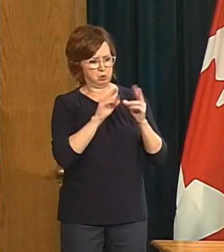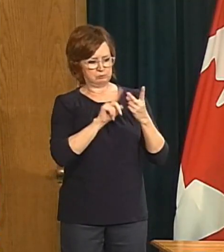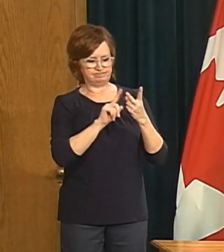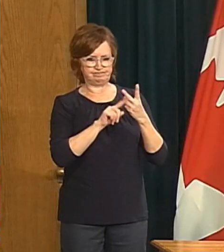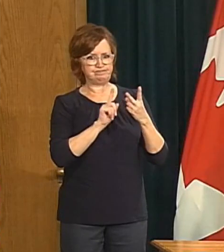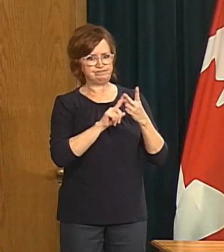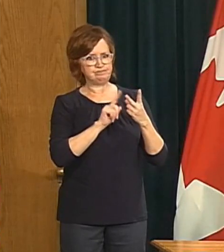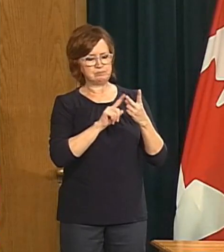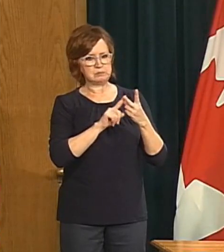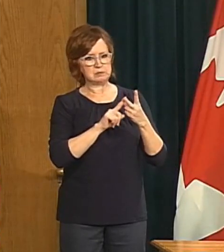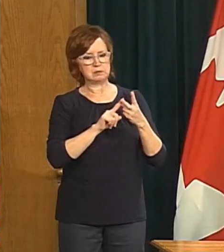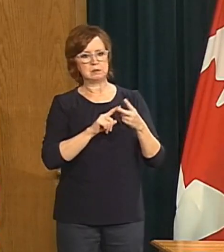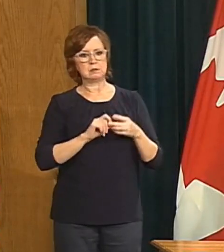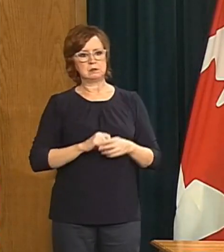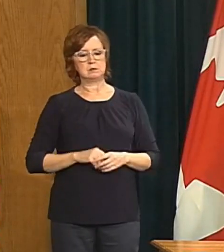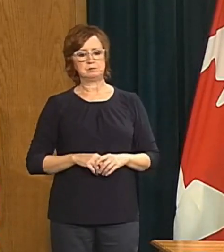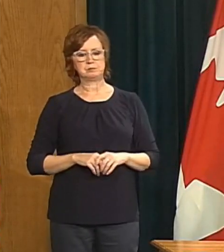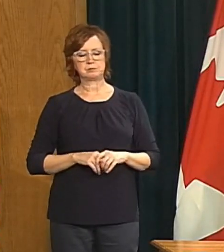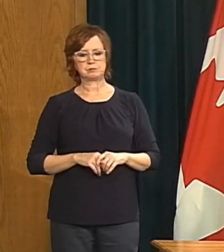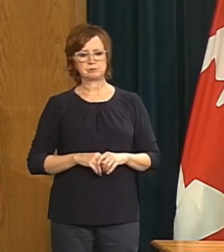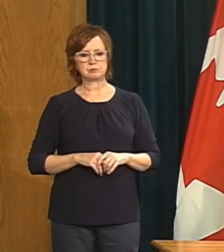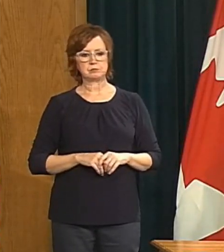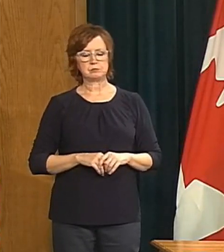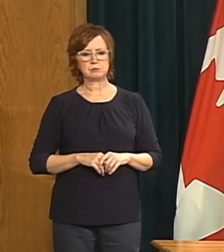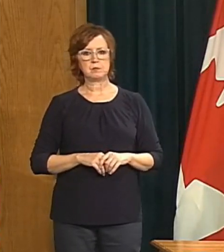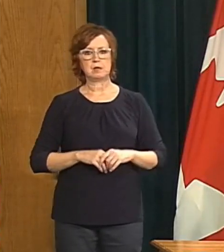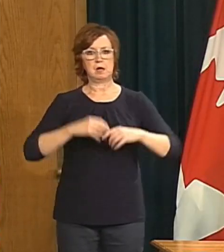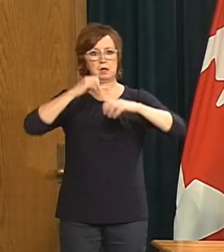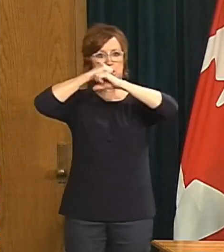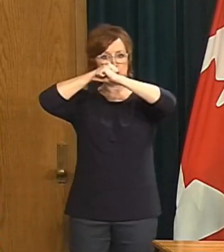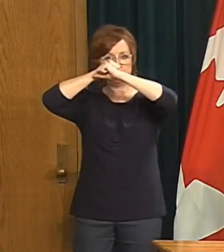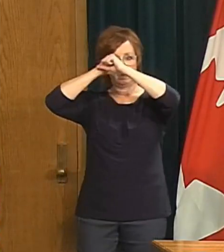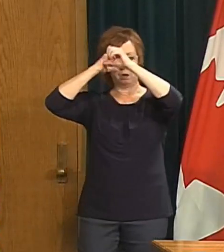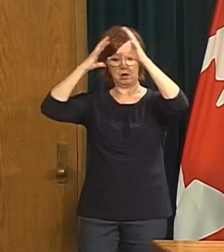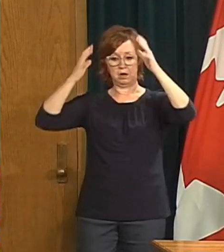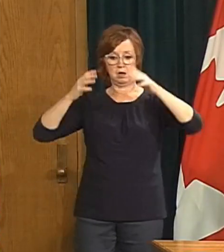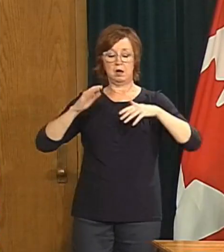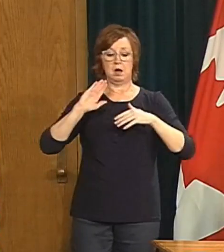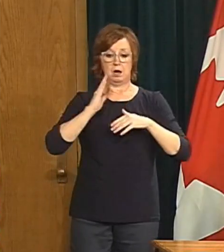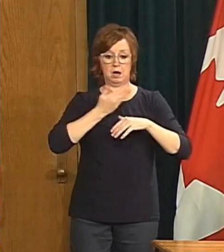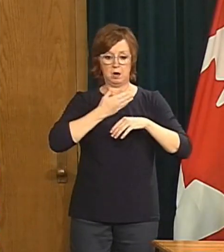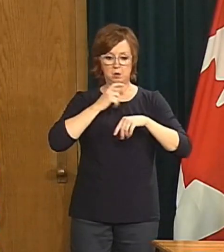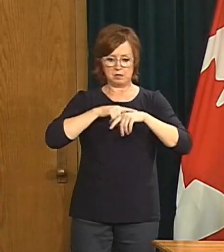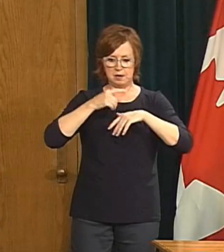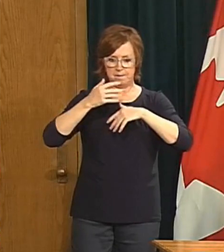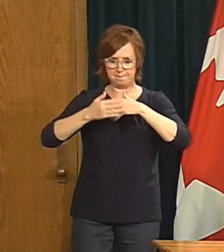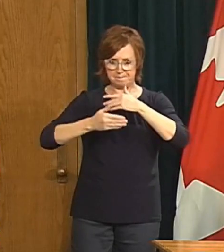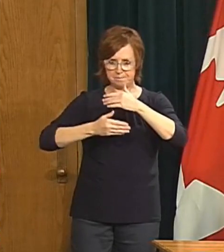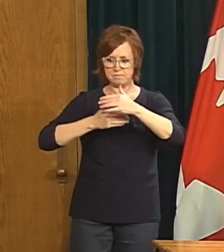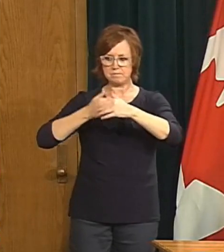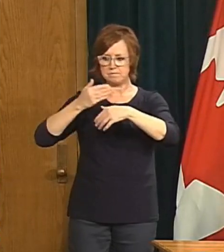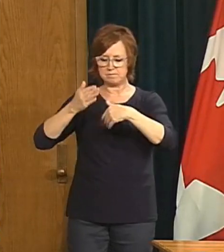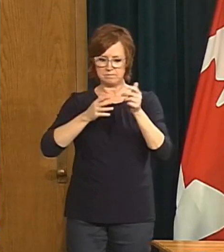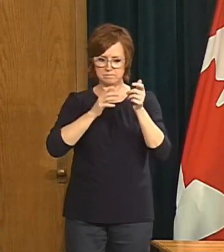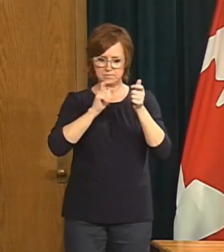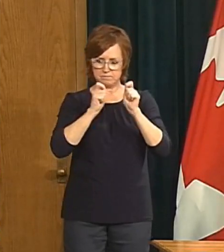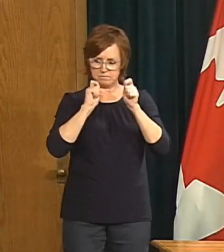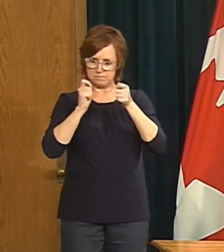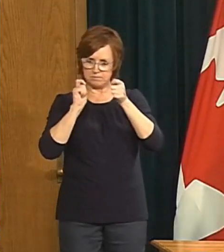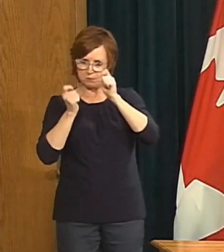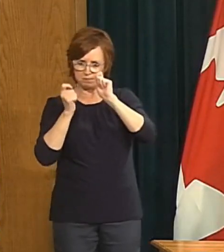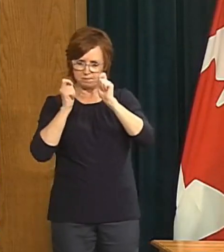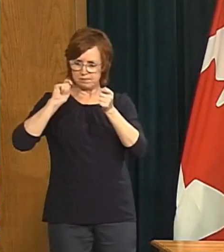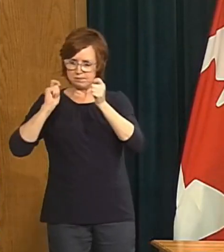program will do is as we relax these restrictions, not all at once, but in phases, and test and contact trace to